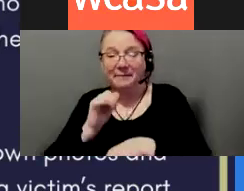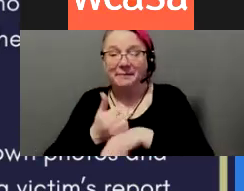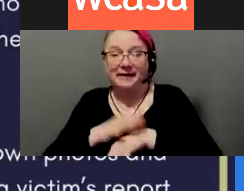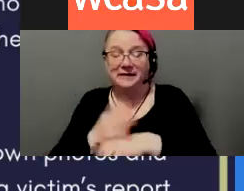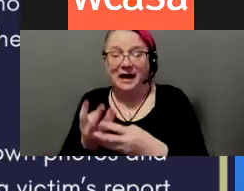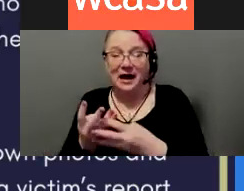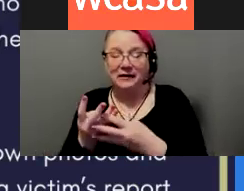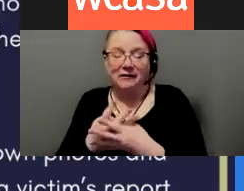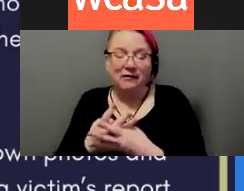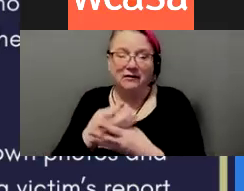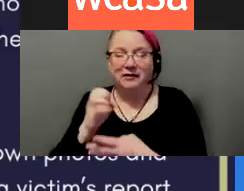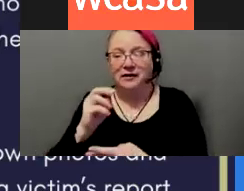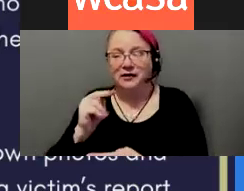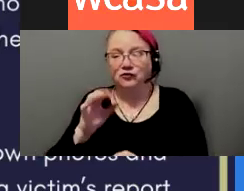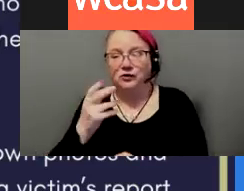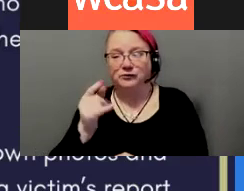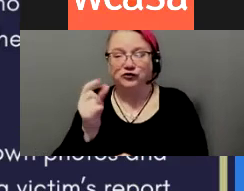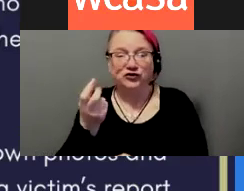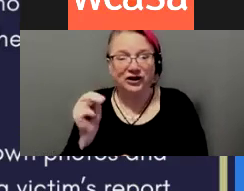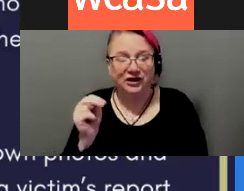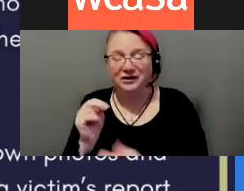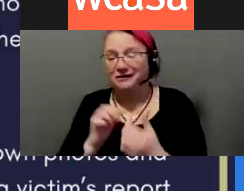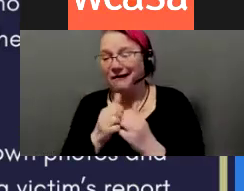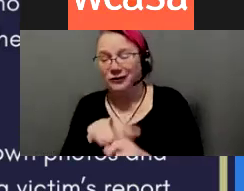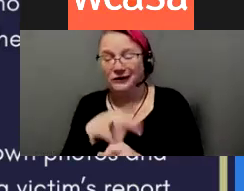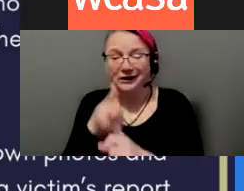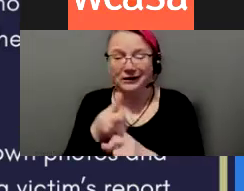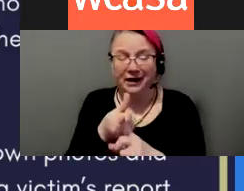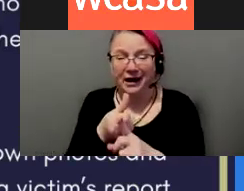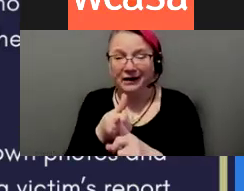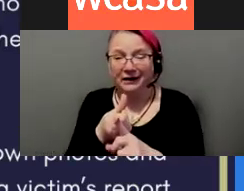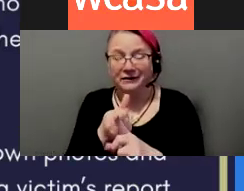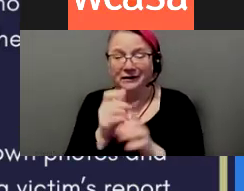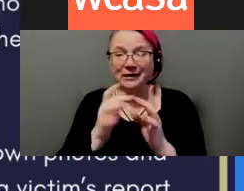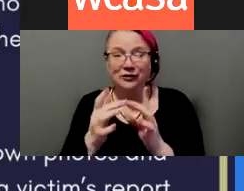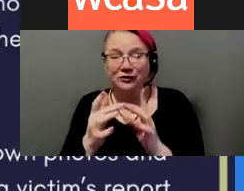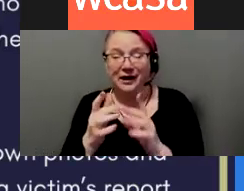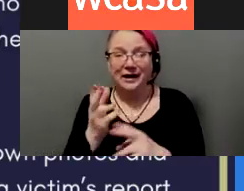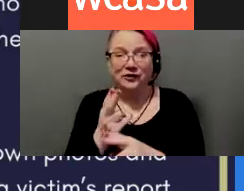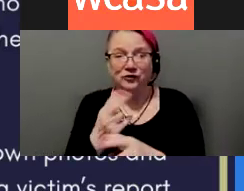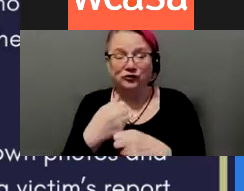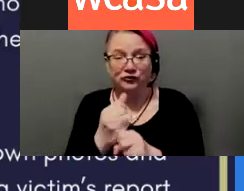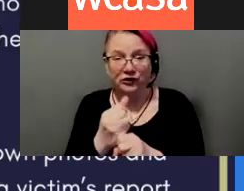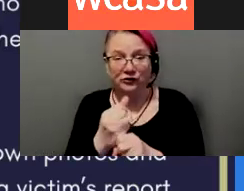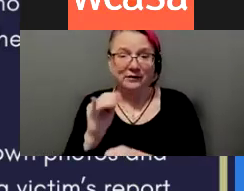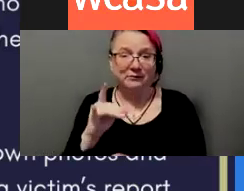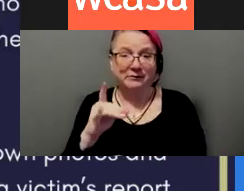And there's also concerns about how this might impact the landscape of the internet and user-generated media as a whole.